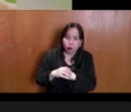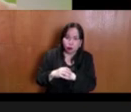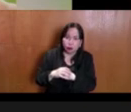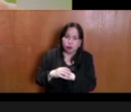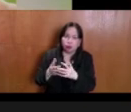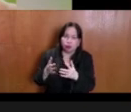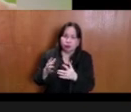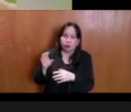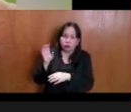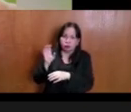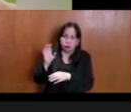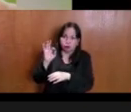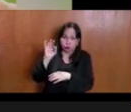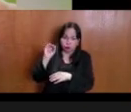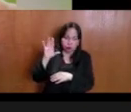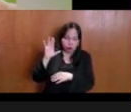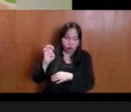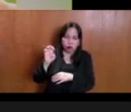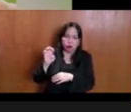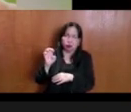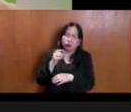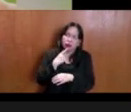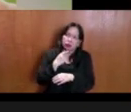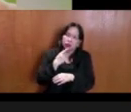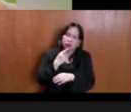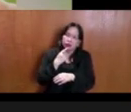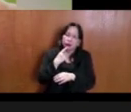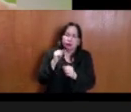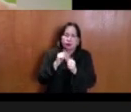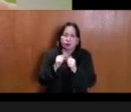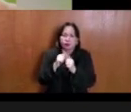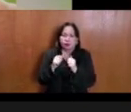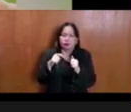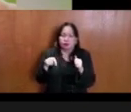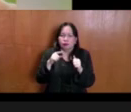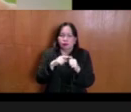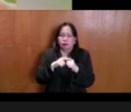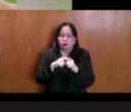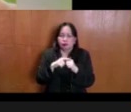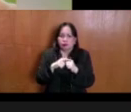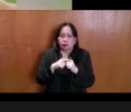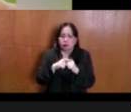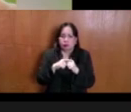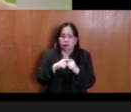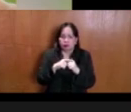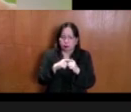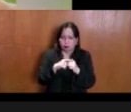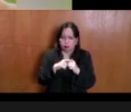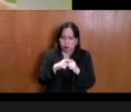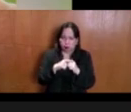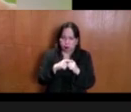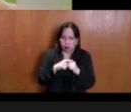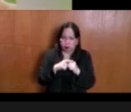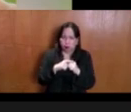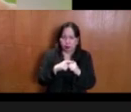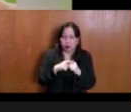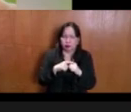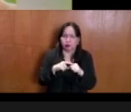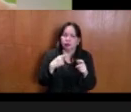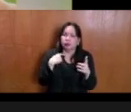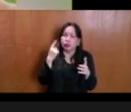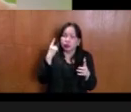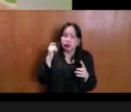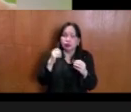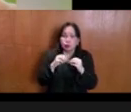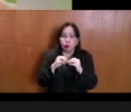areas, so that the incoming vehicles delivering all the parts, they can assemble it before deploying offshore. So we need